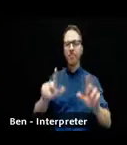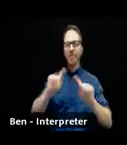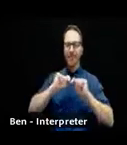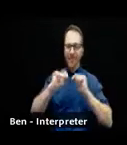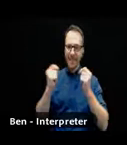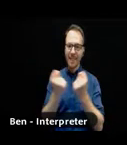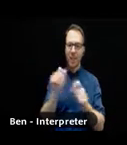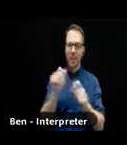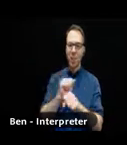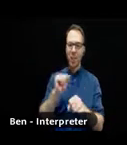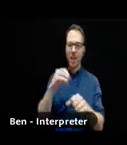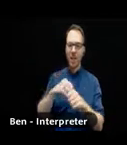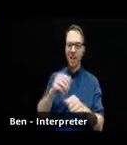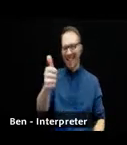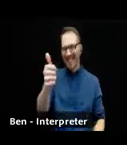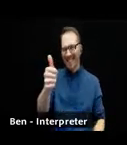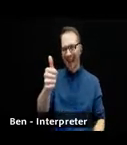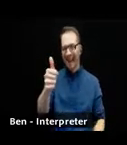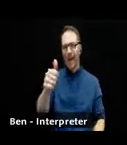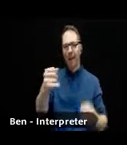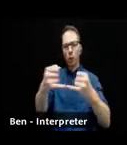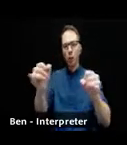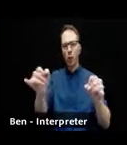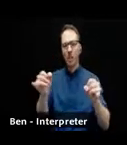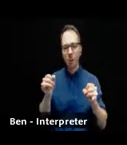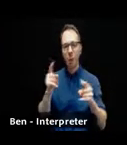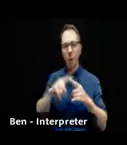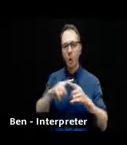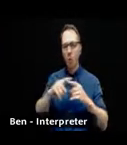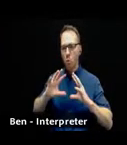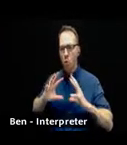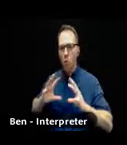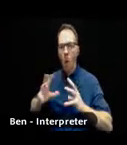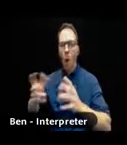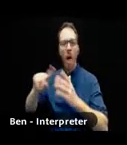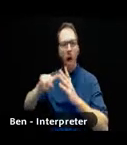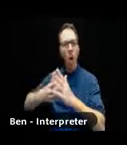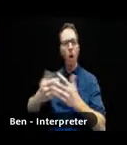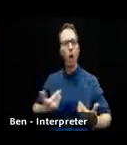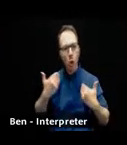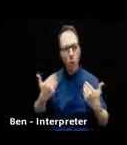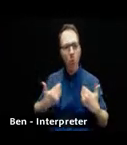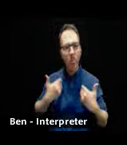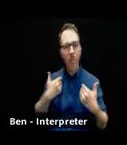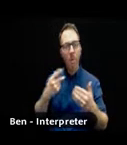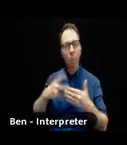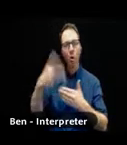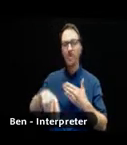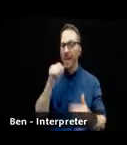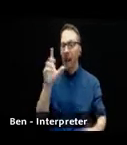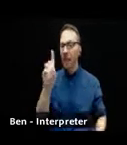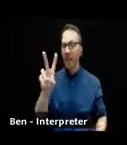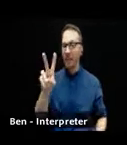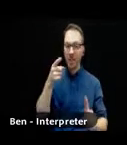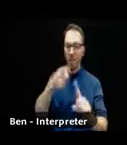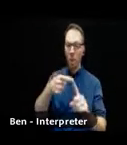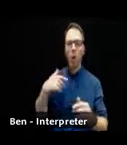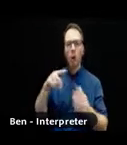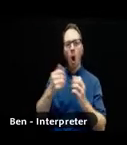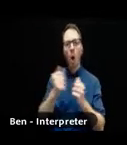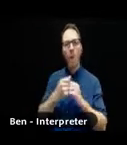working in 10 jurisdictions across the nation to roll out youth diversion programs. That's not domestic violence specific. We usually start with